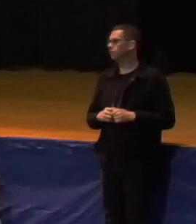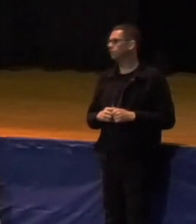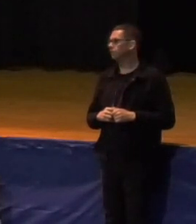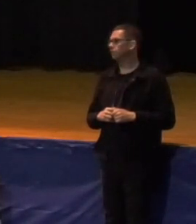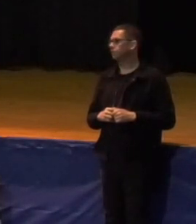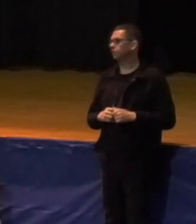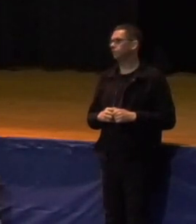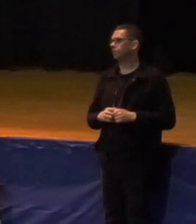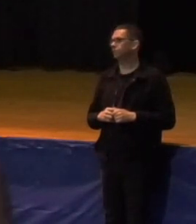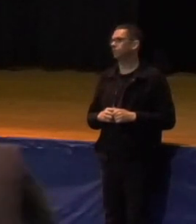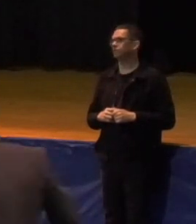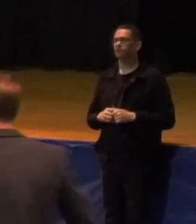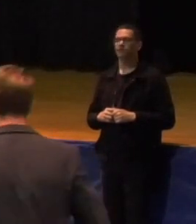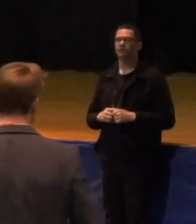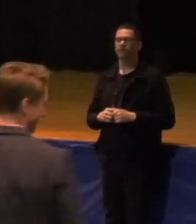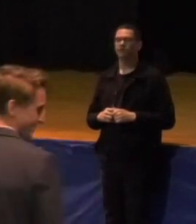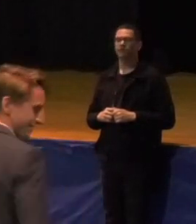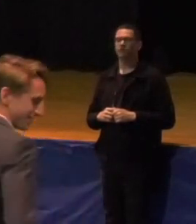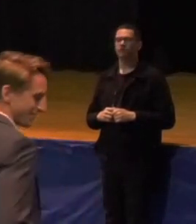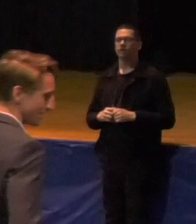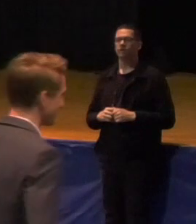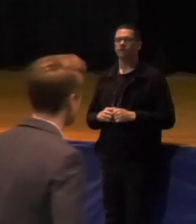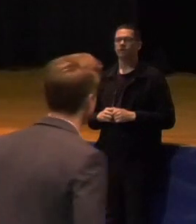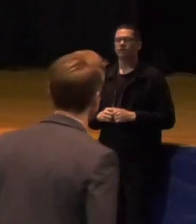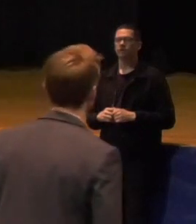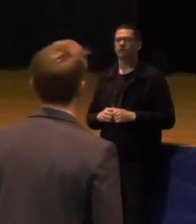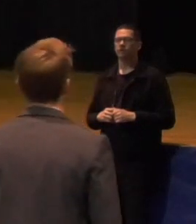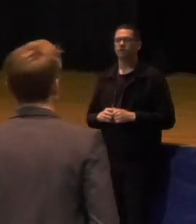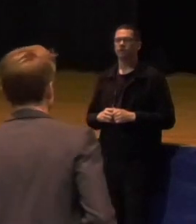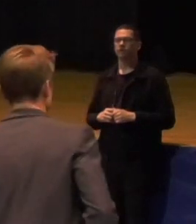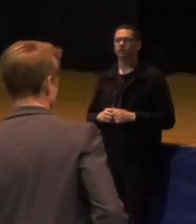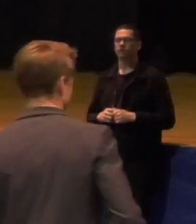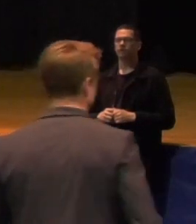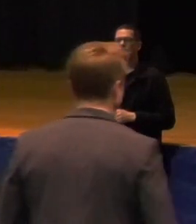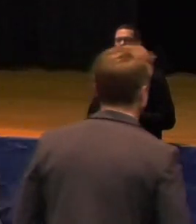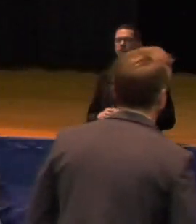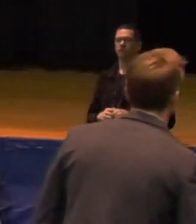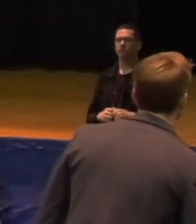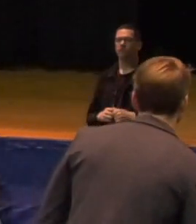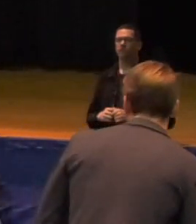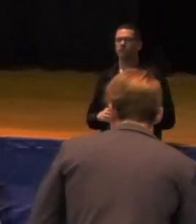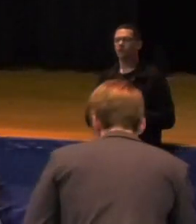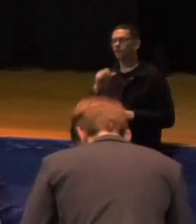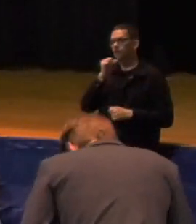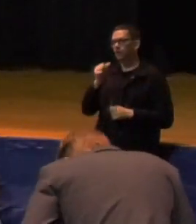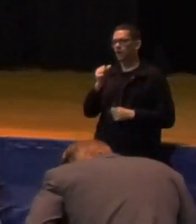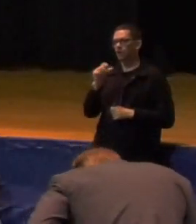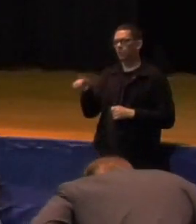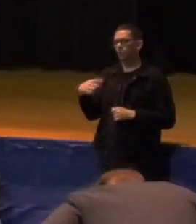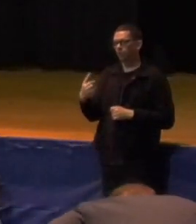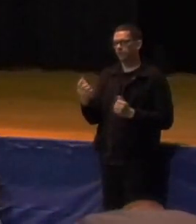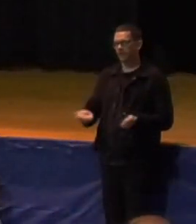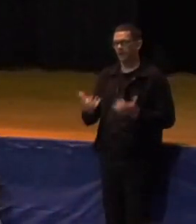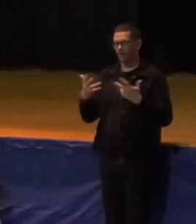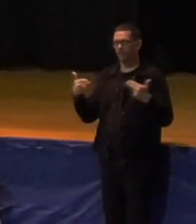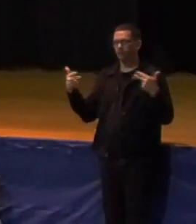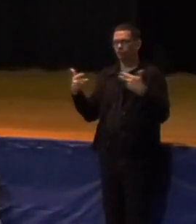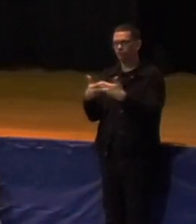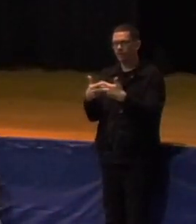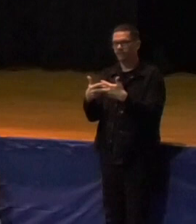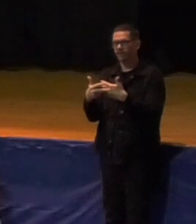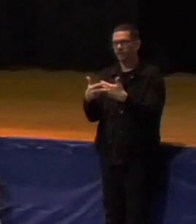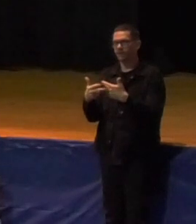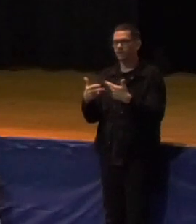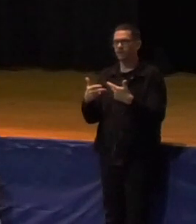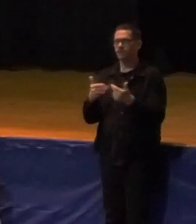Here you go, try that. After all this time? Okay, there we go. It's not just the volume, I understand what you're saying, but